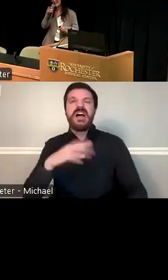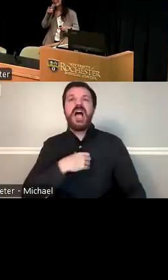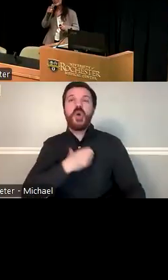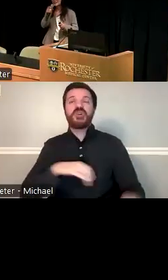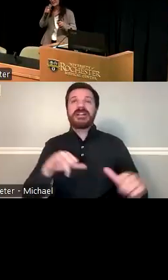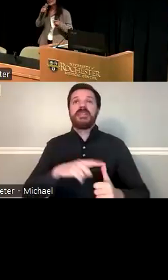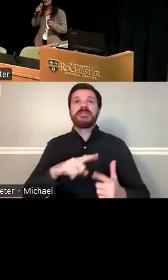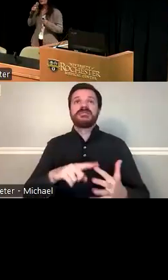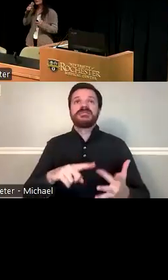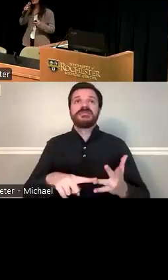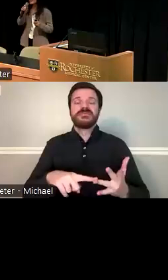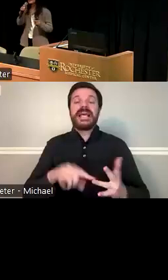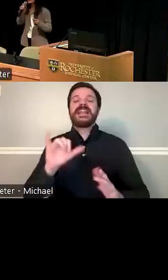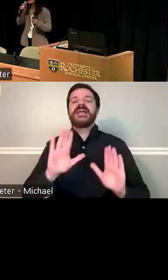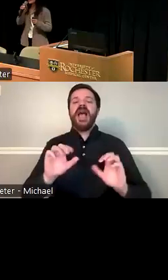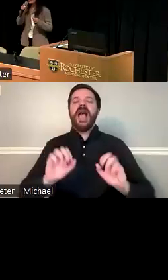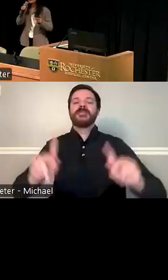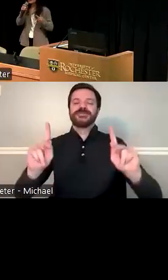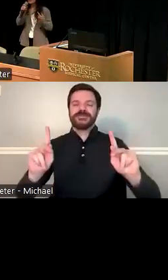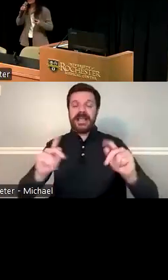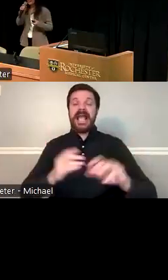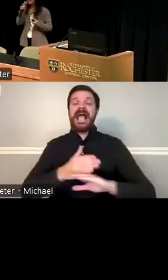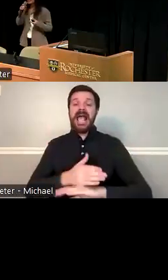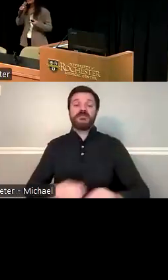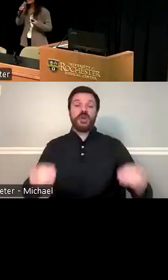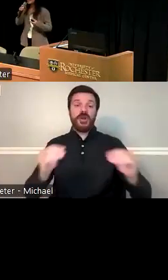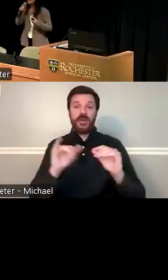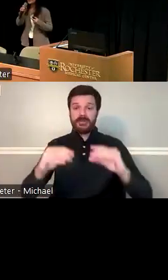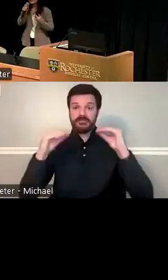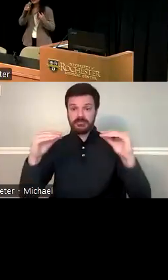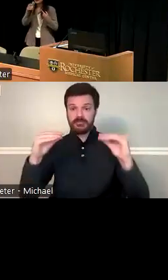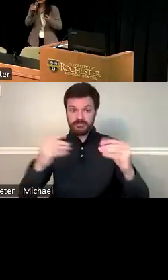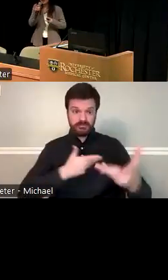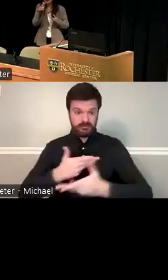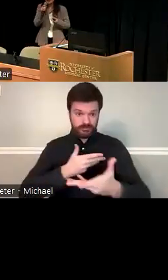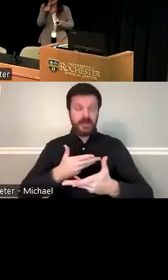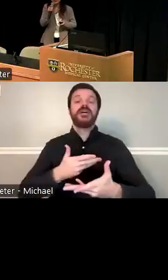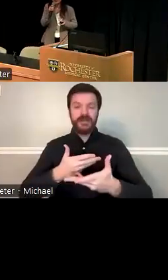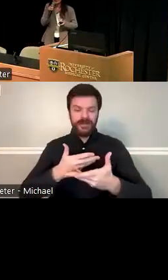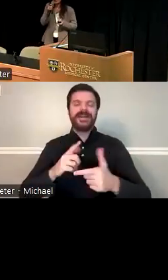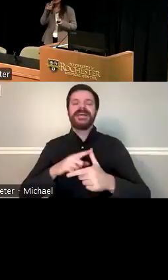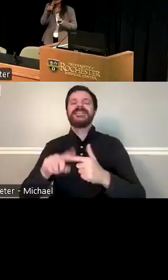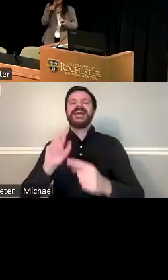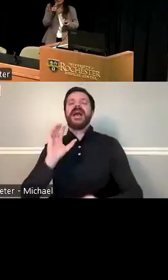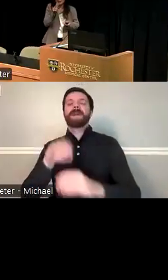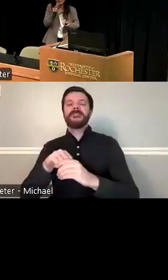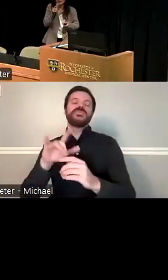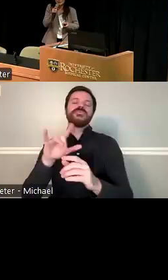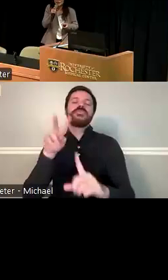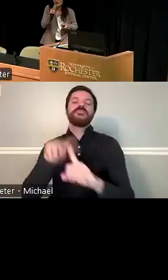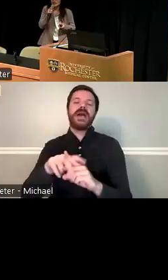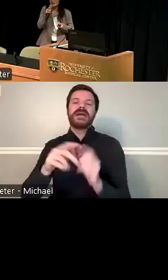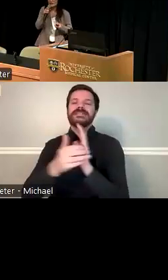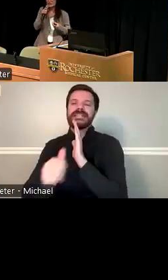that. So that was their opportunity. After getting more of the didactics, they were able to apply the skills that they have learned in these